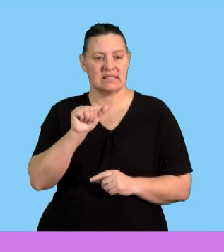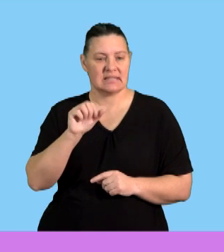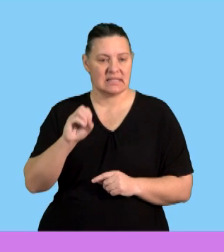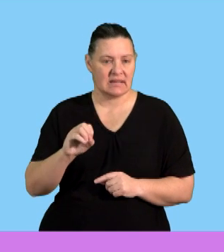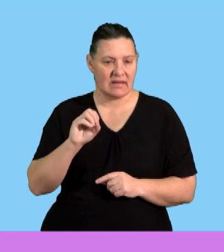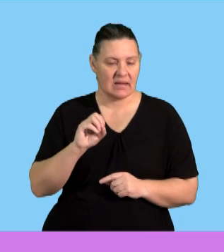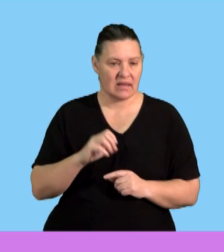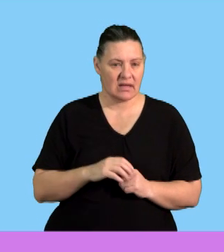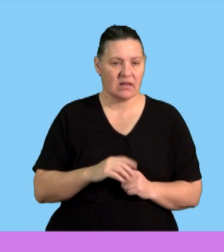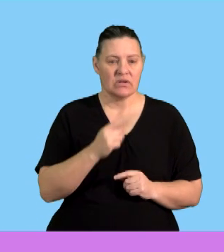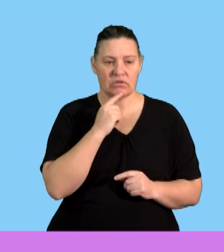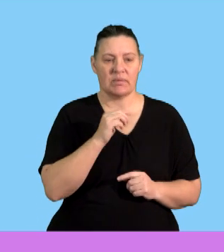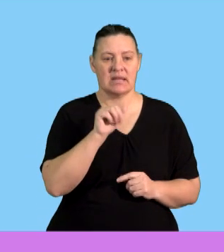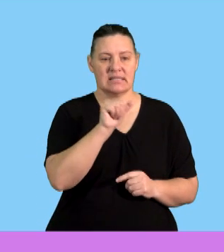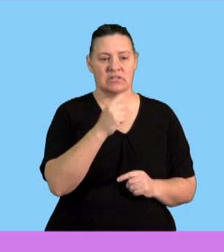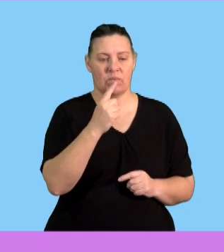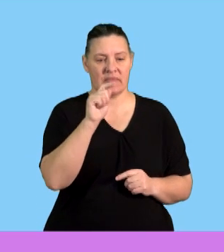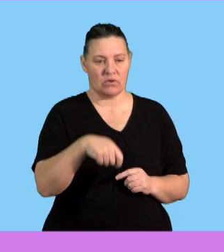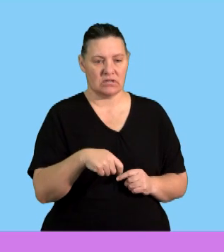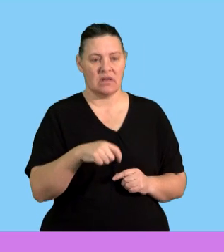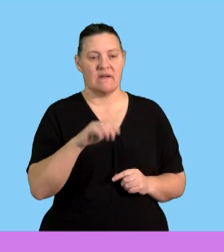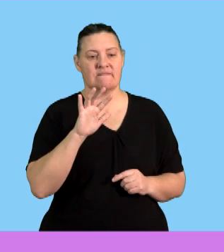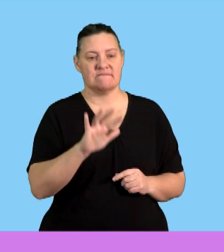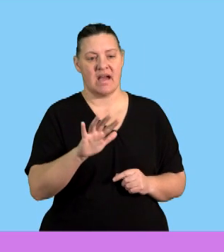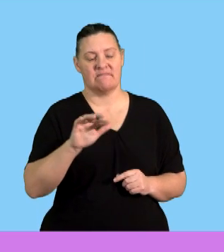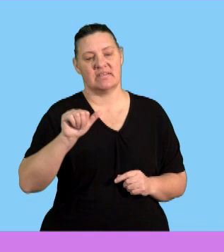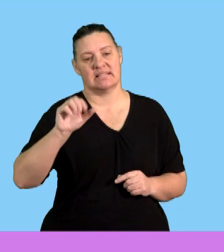1,560. So that is then